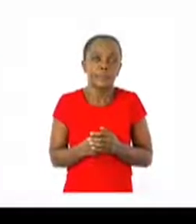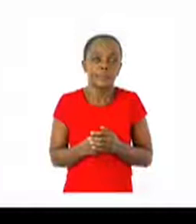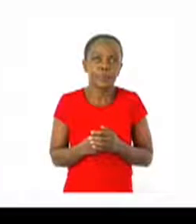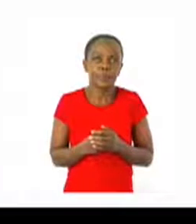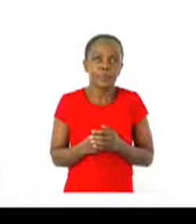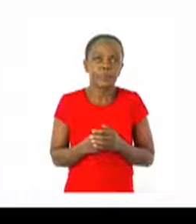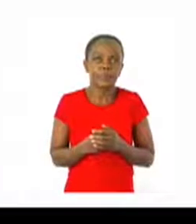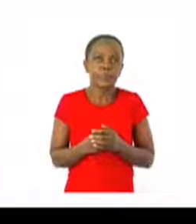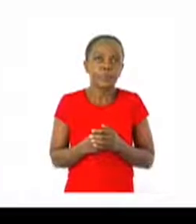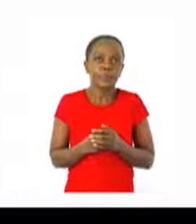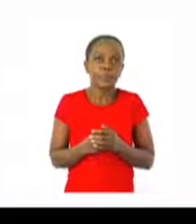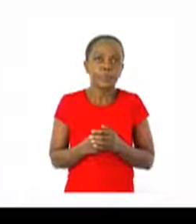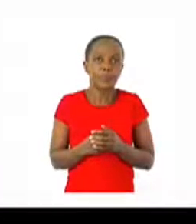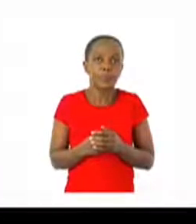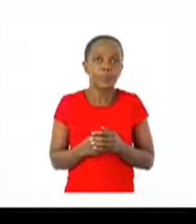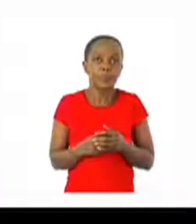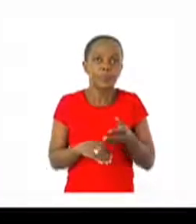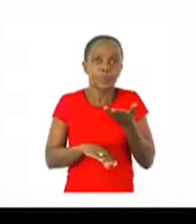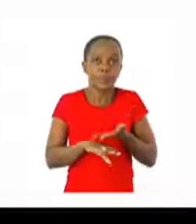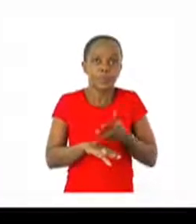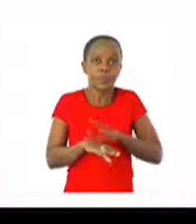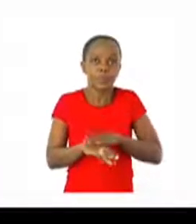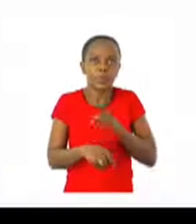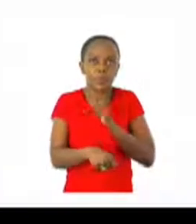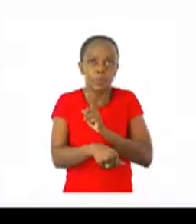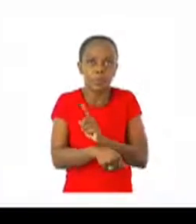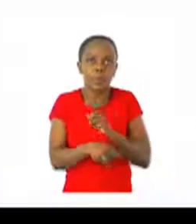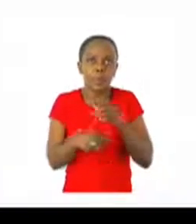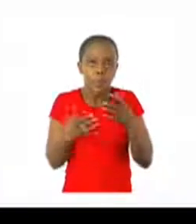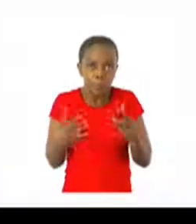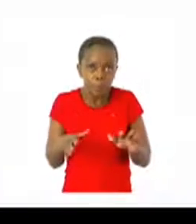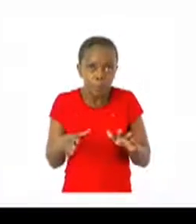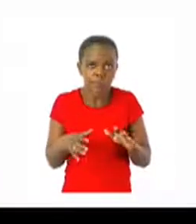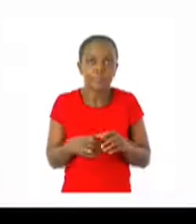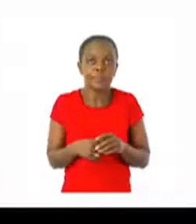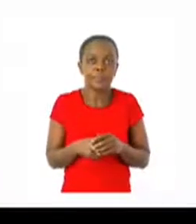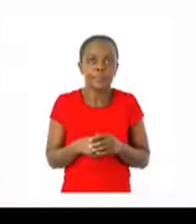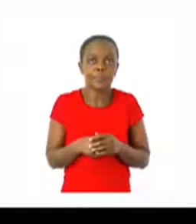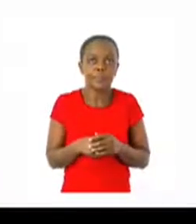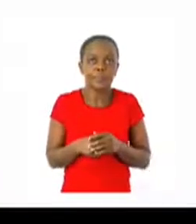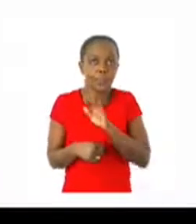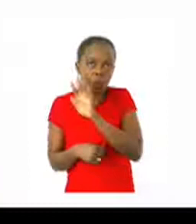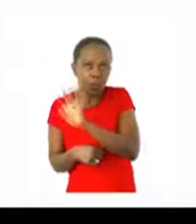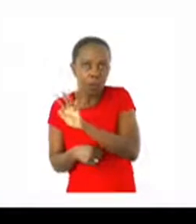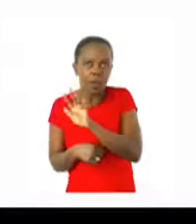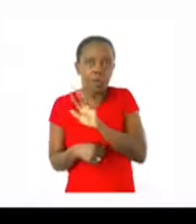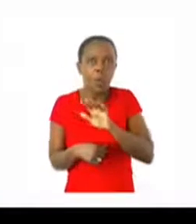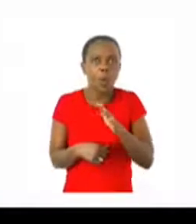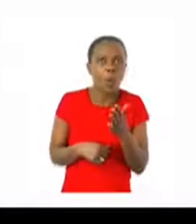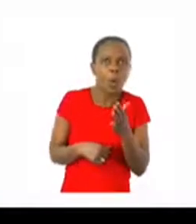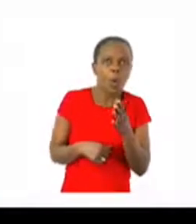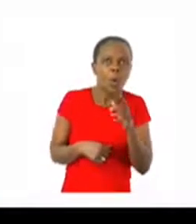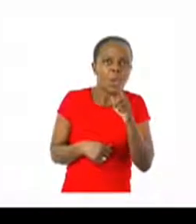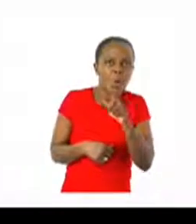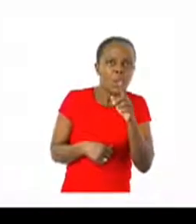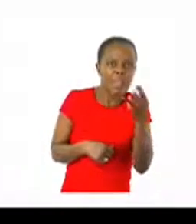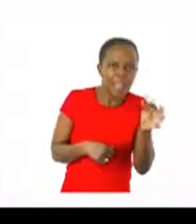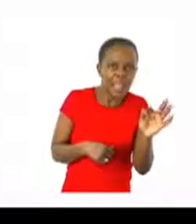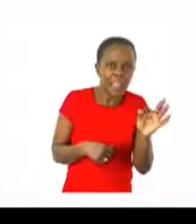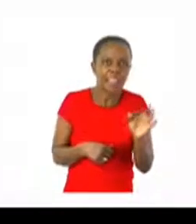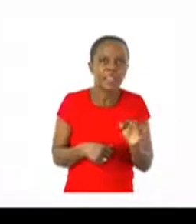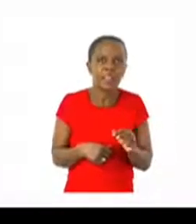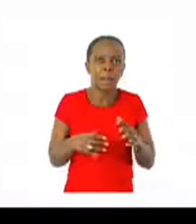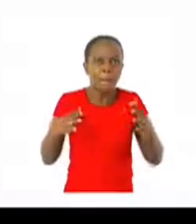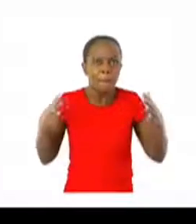Now let's look at the first example that has been done for us. 5 or 9, which is the bigger